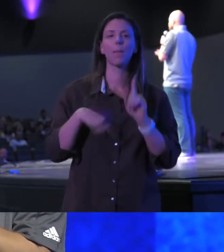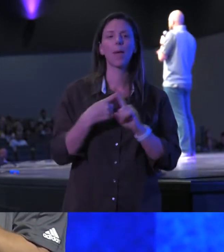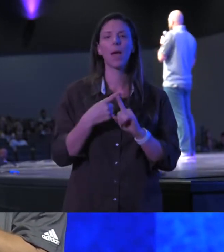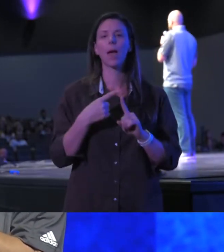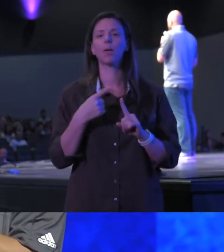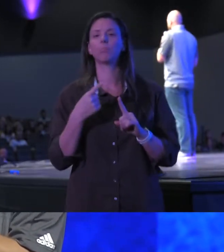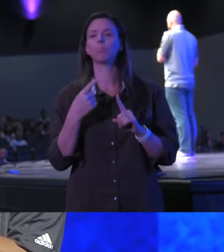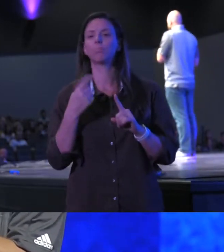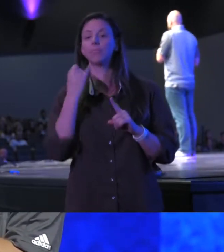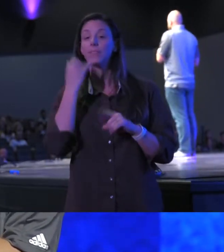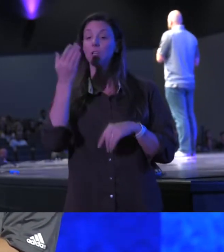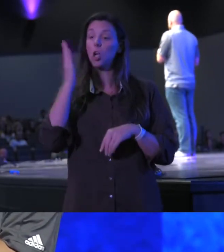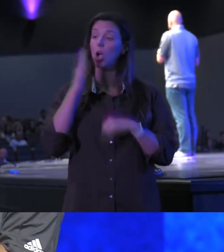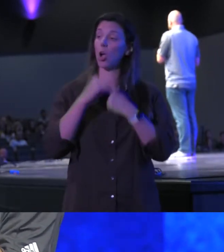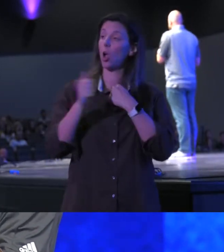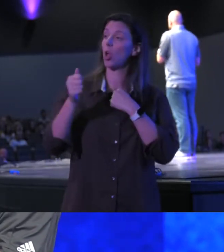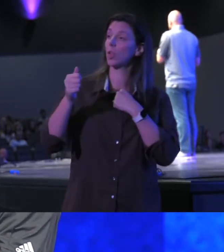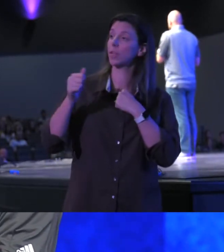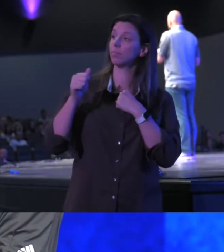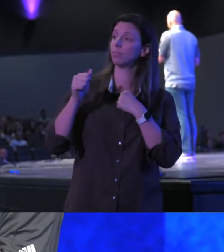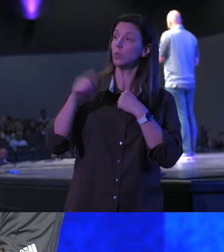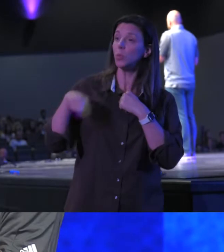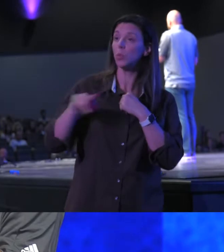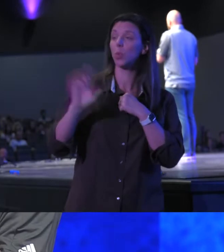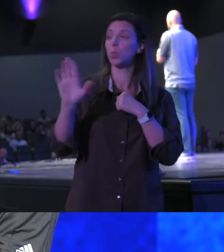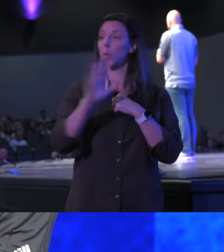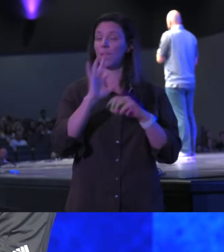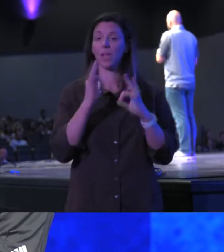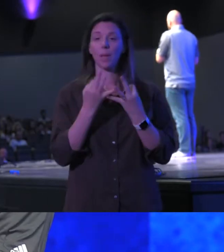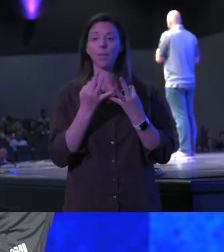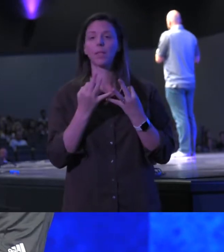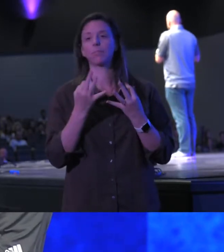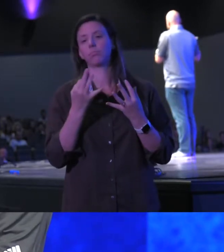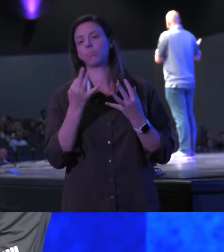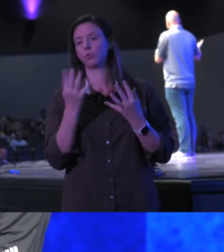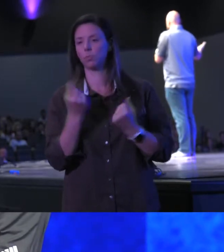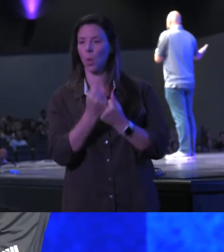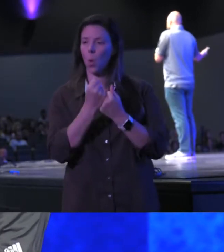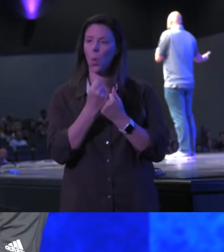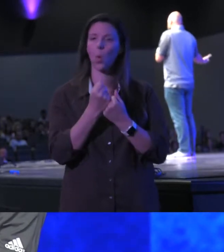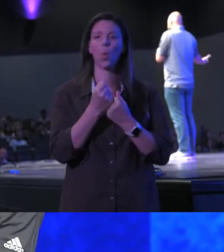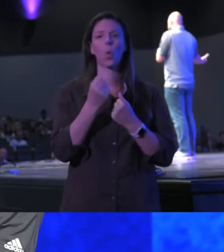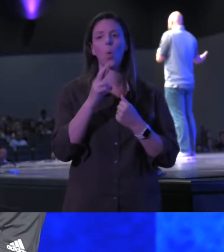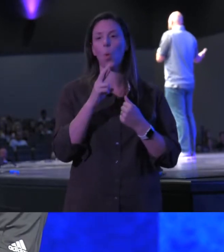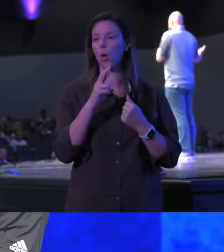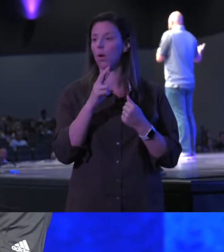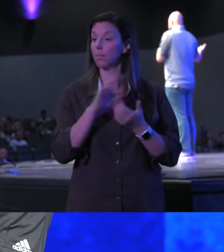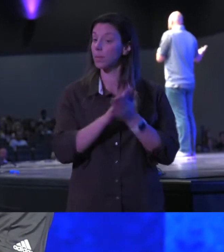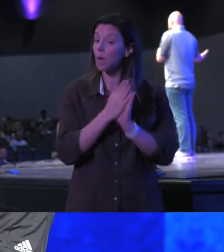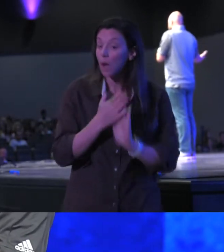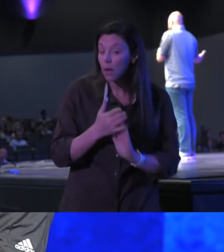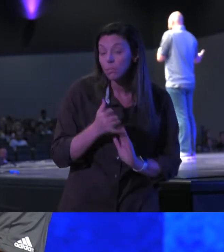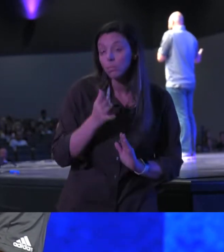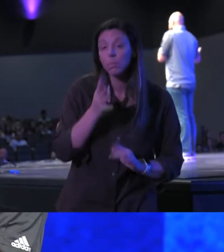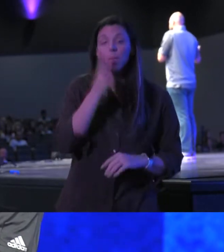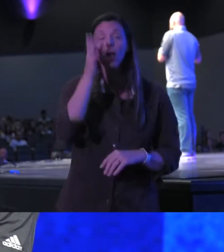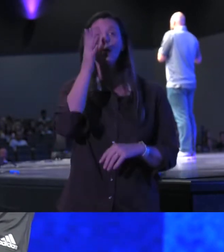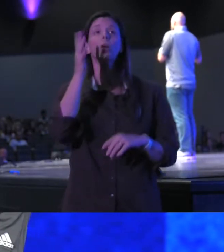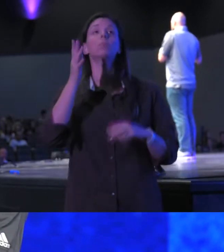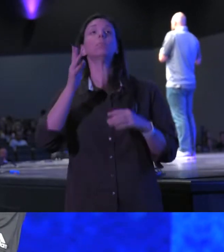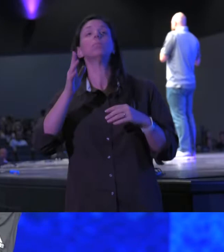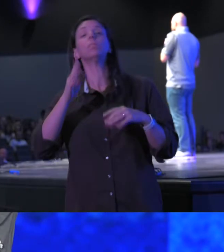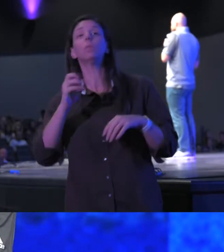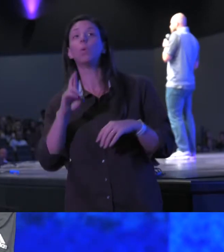calling you and your family into that position of support, whether that's to do it yourself and be a part of